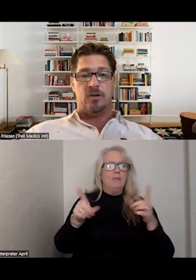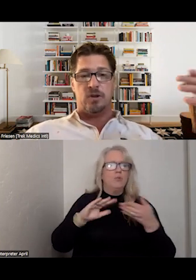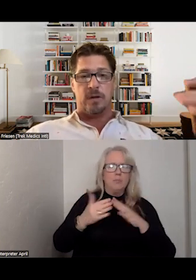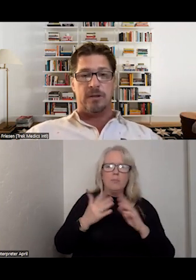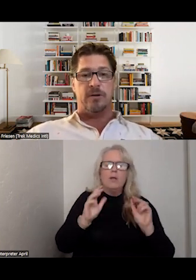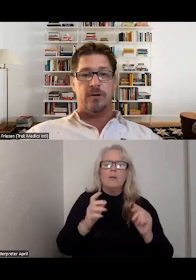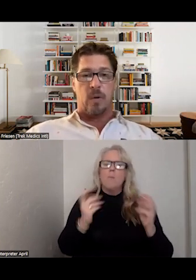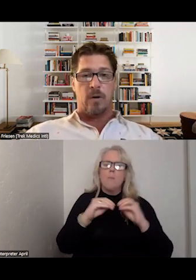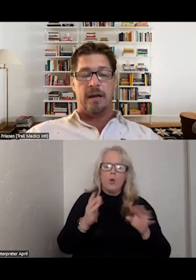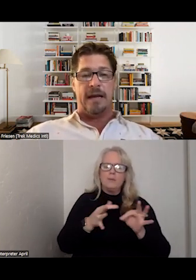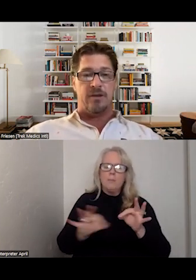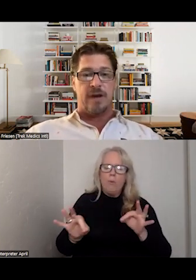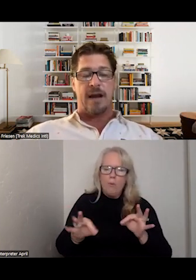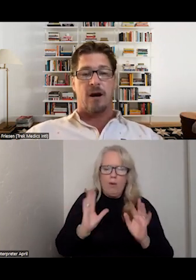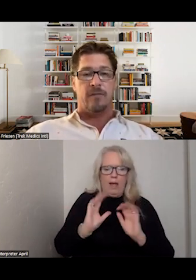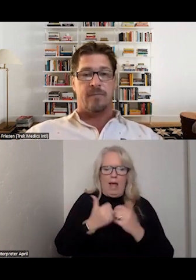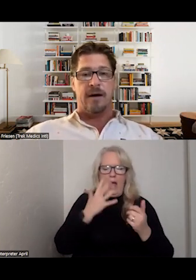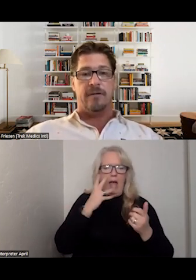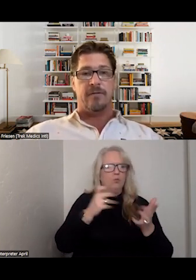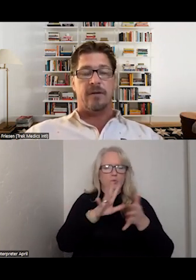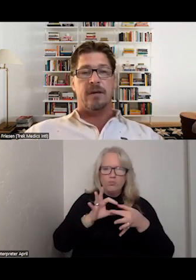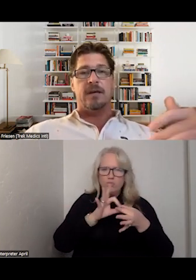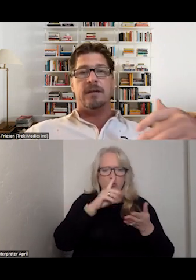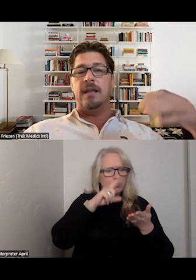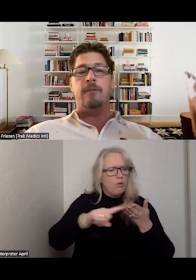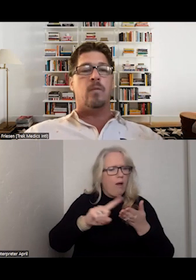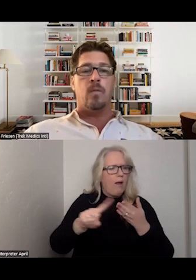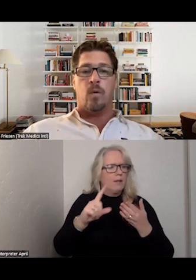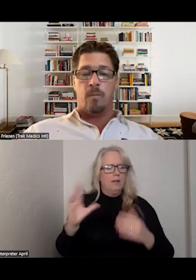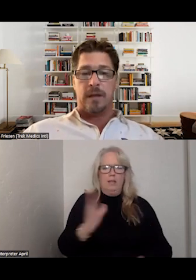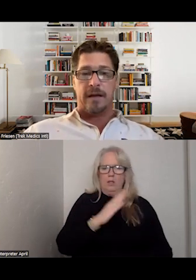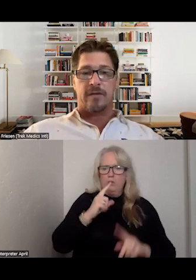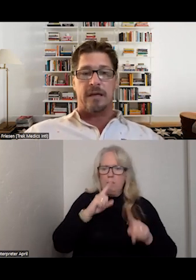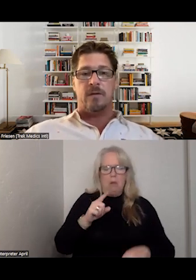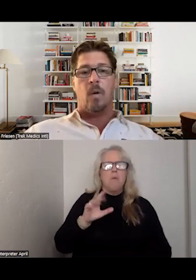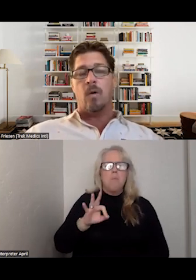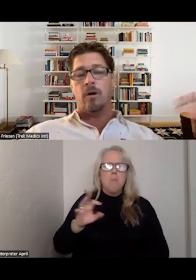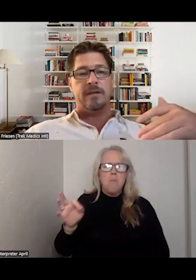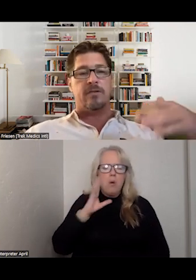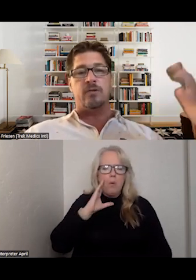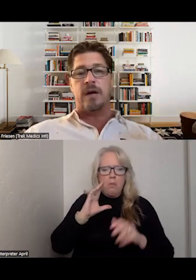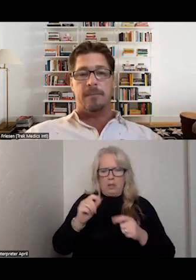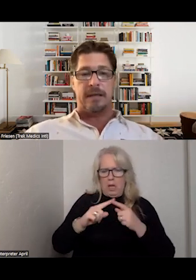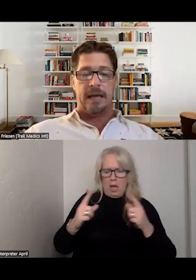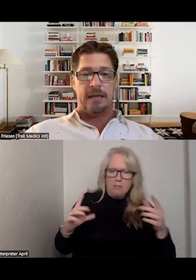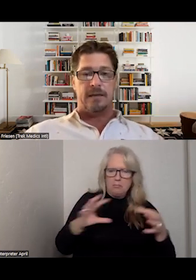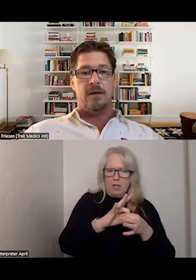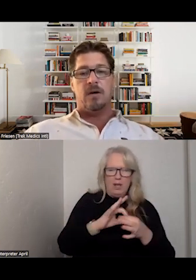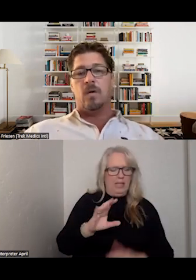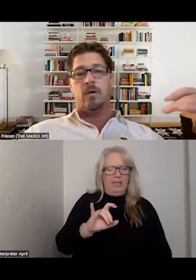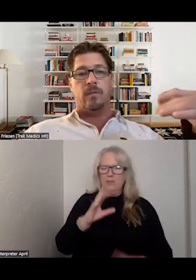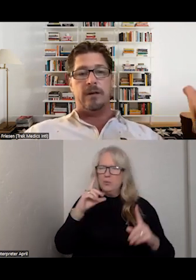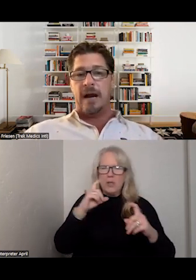way to alert, coordinate, and track our responders. 911 won't plug us in, or it's too